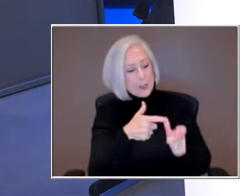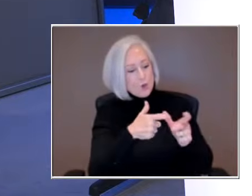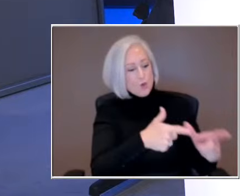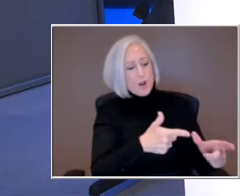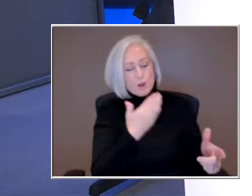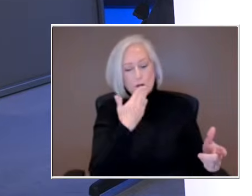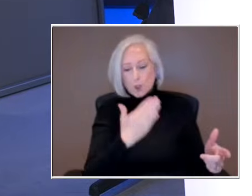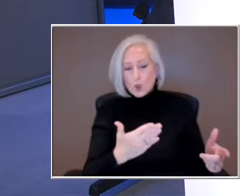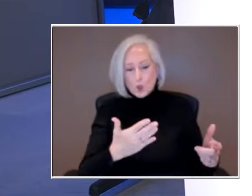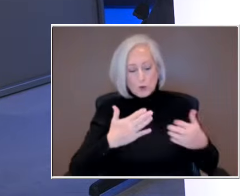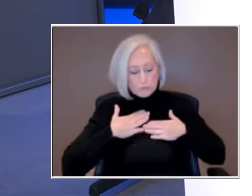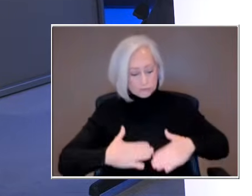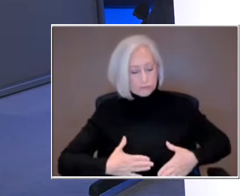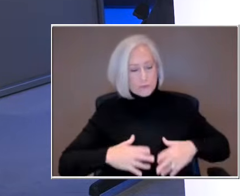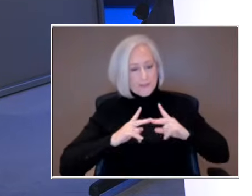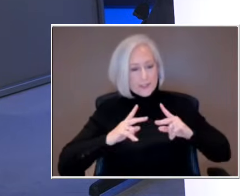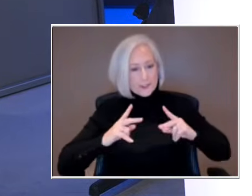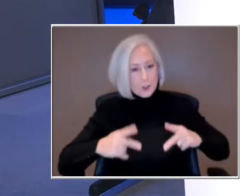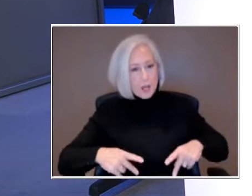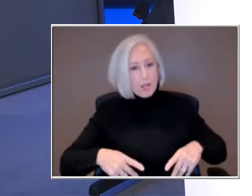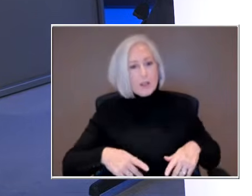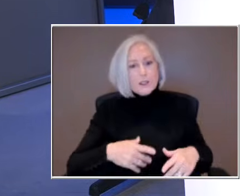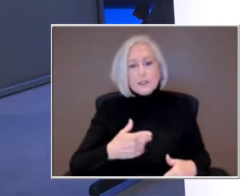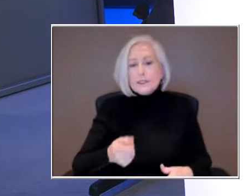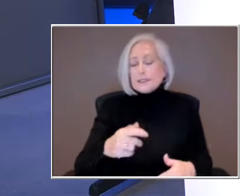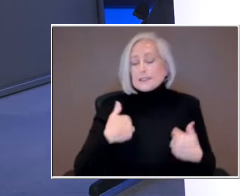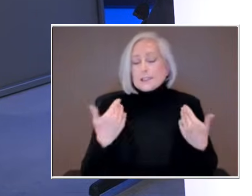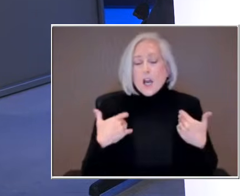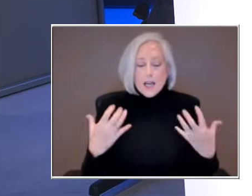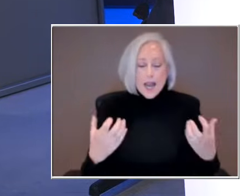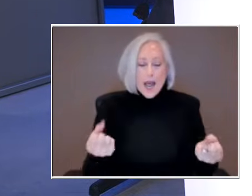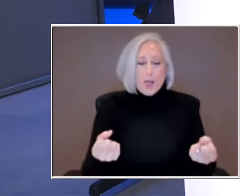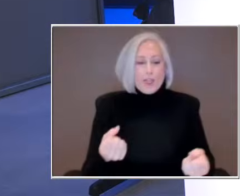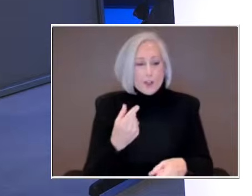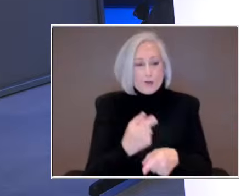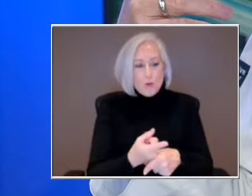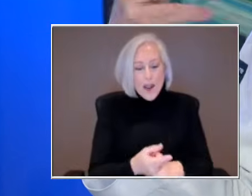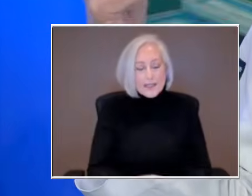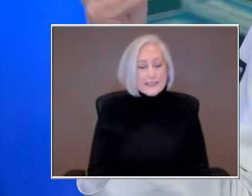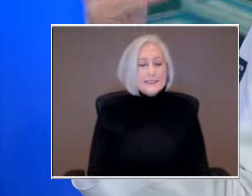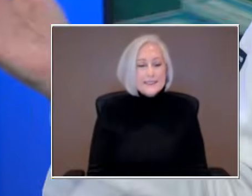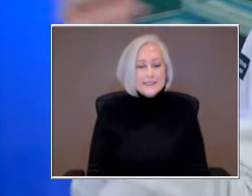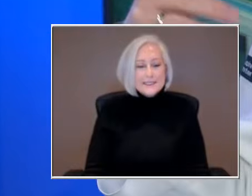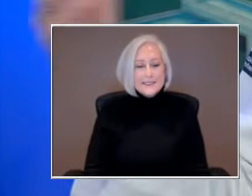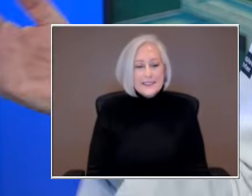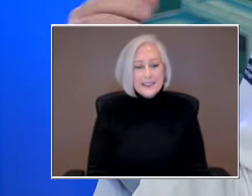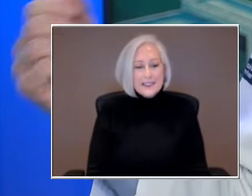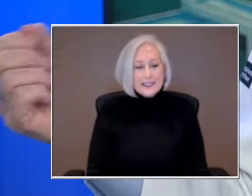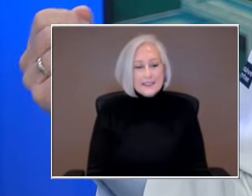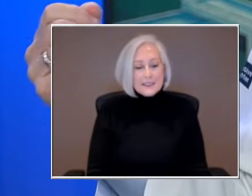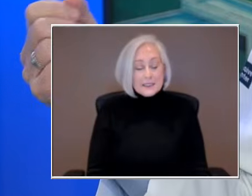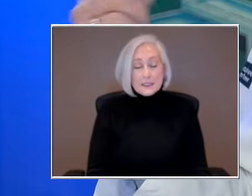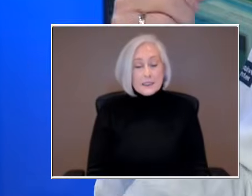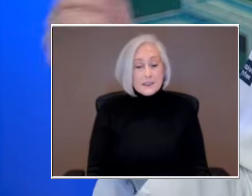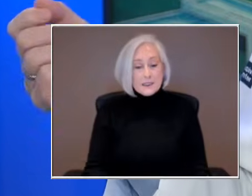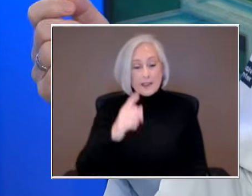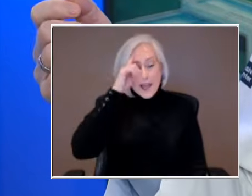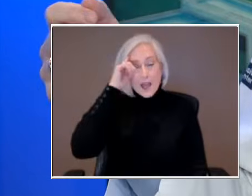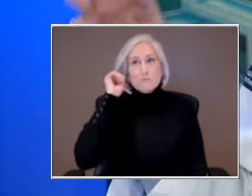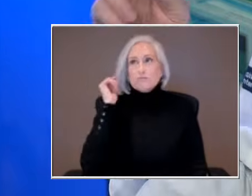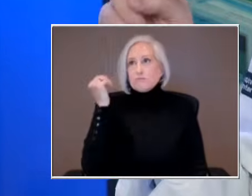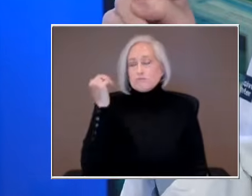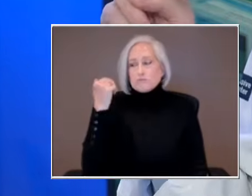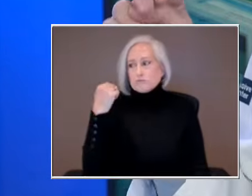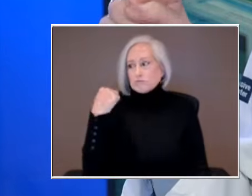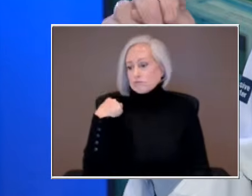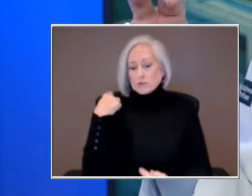shape? I think it was because he's young and healthy, right? Yeah. You're young and healthy. And as long as I've known Jim, I've never really considered